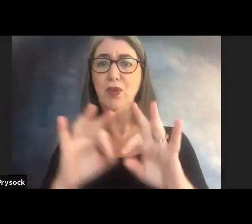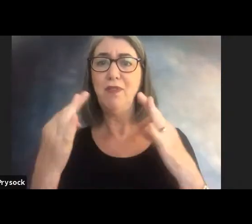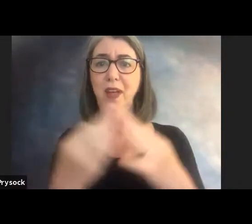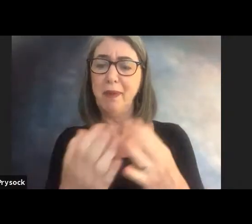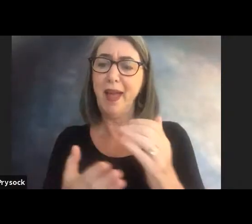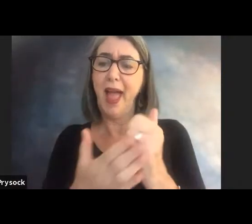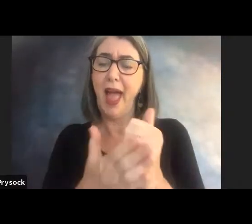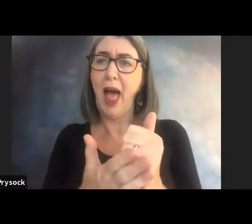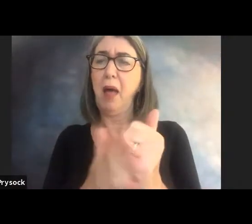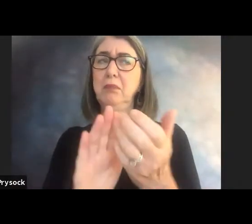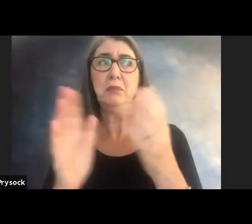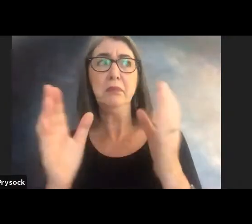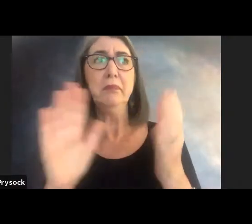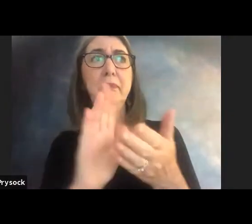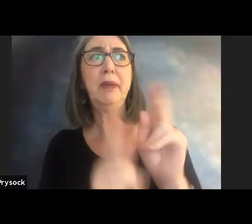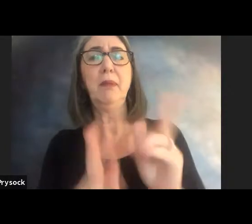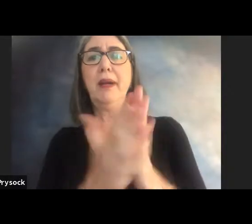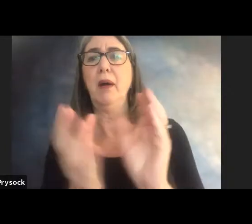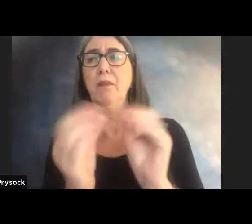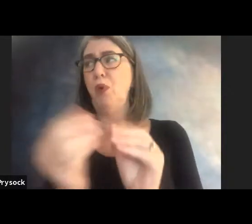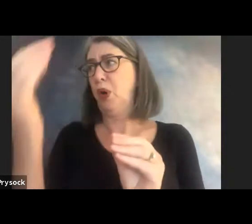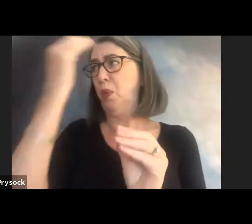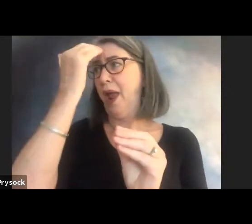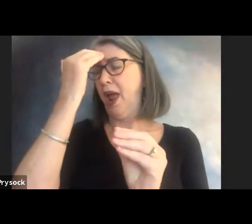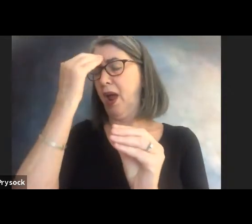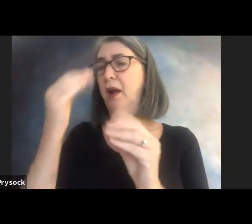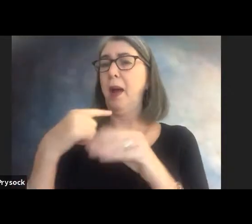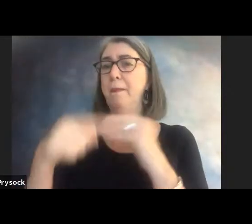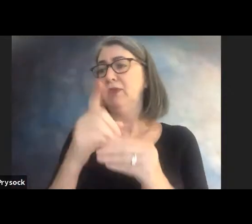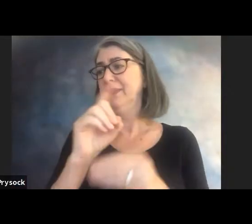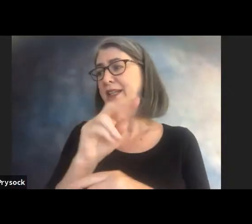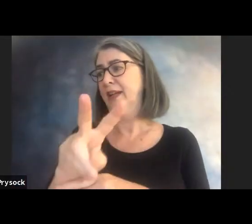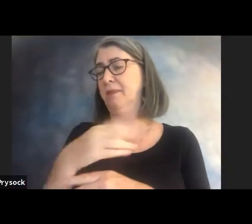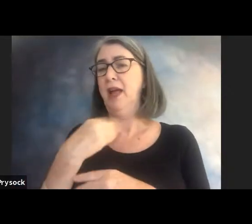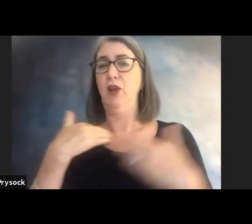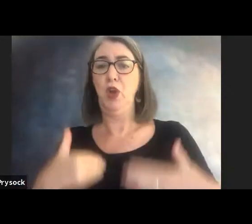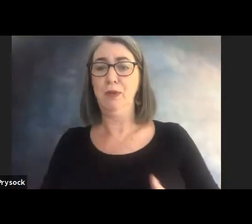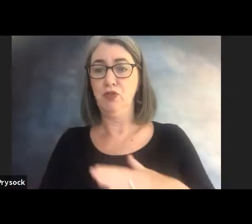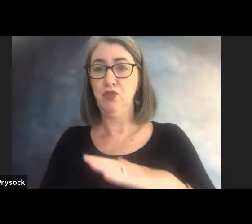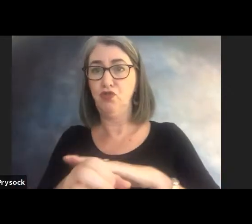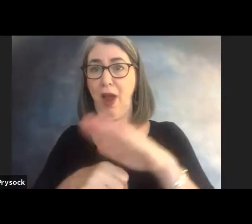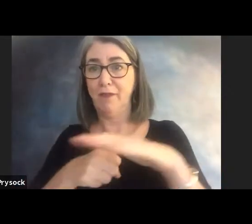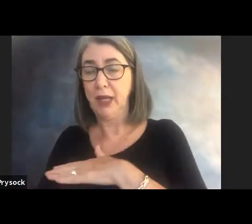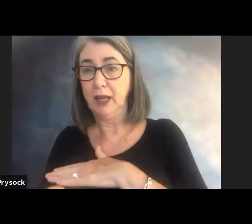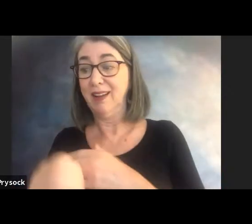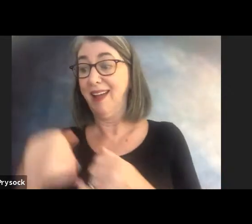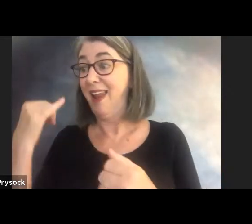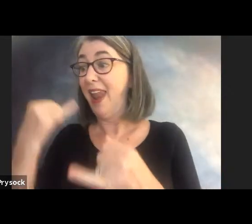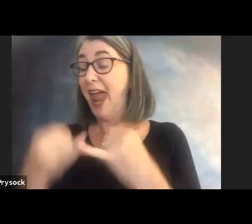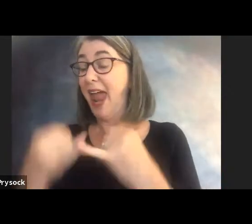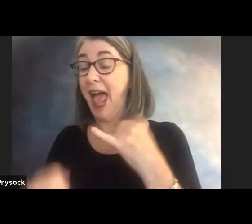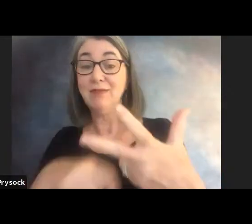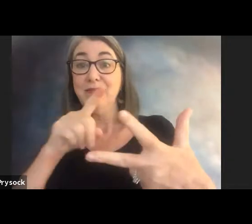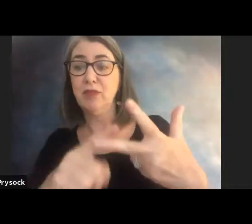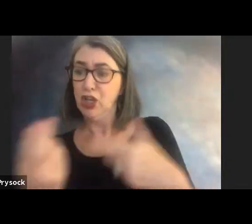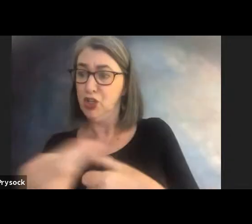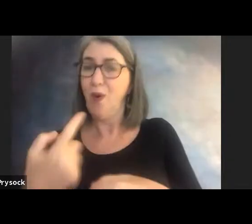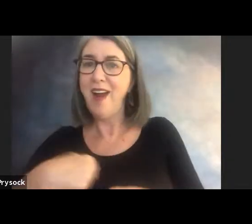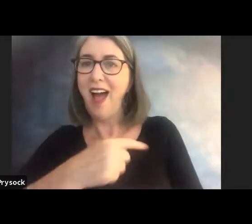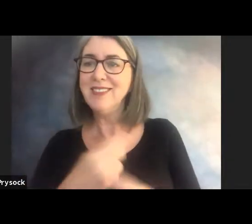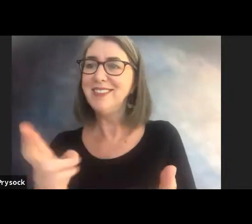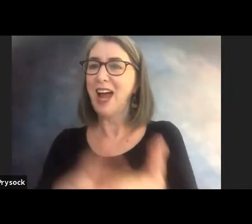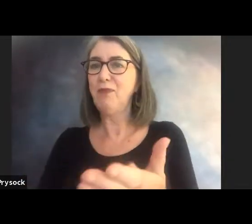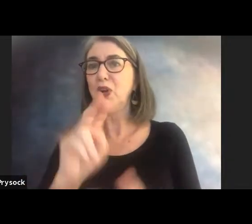help raise awareness around domestic violence and human trafficking. And lastly, join us. Sign up for our